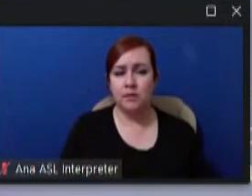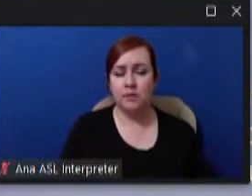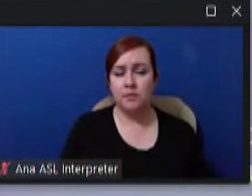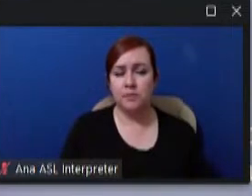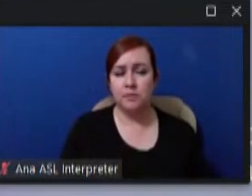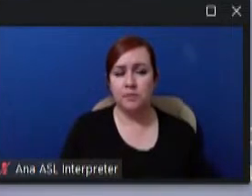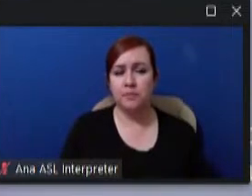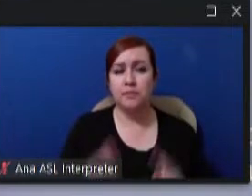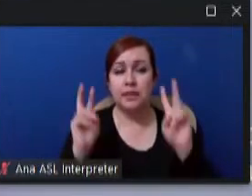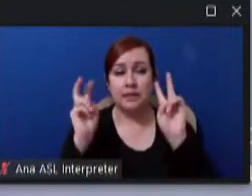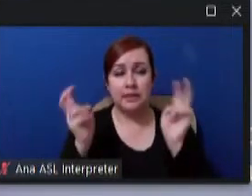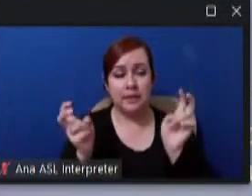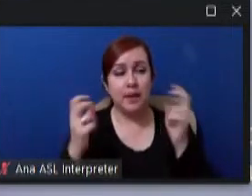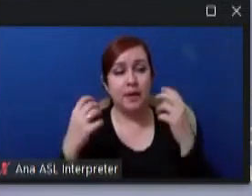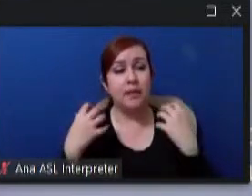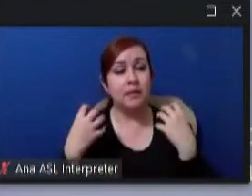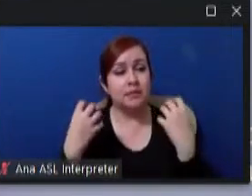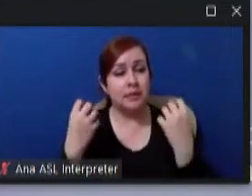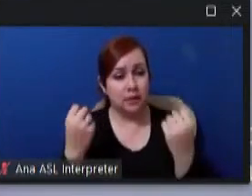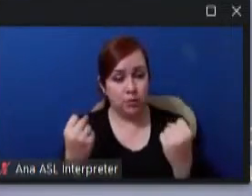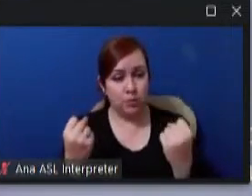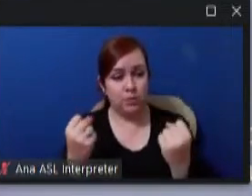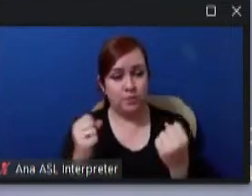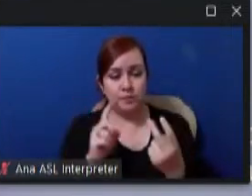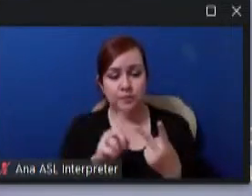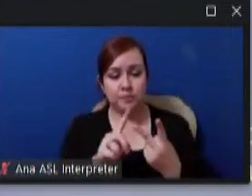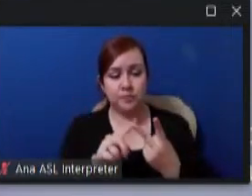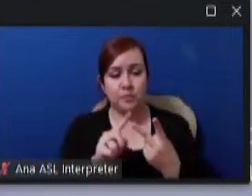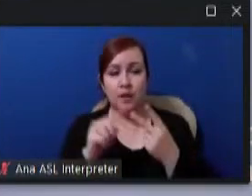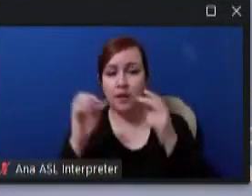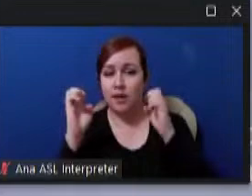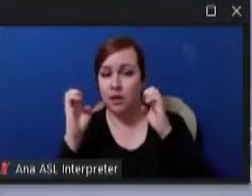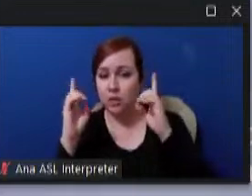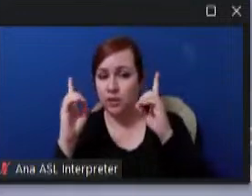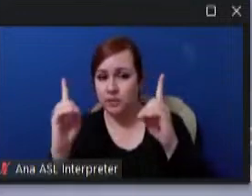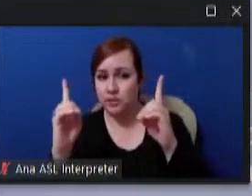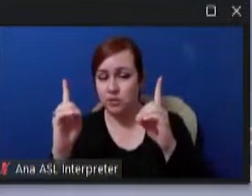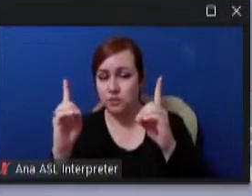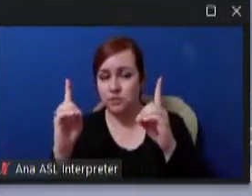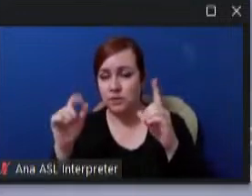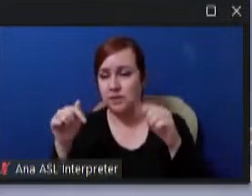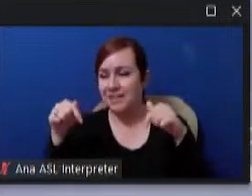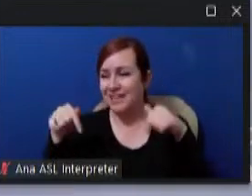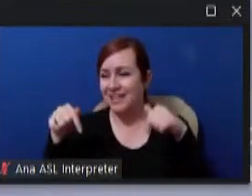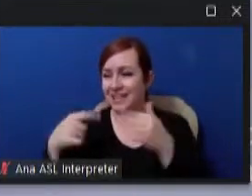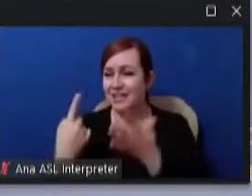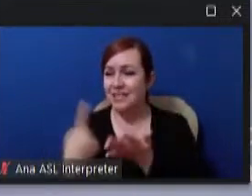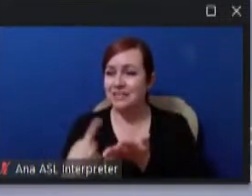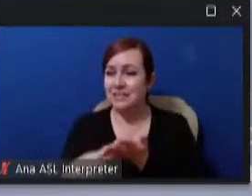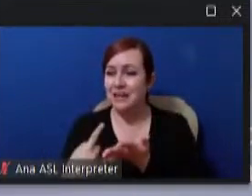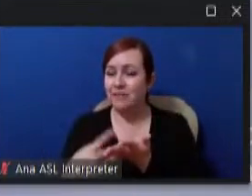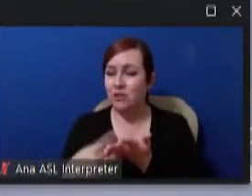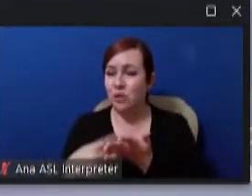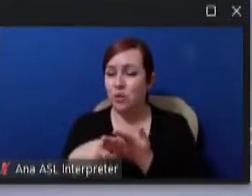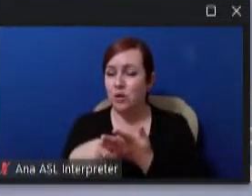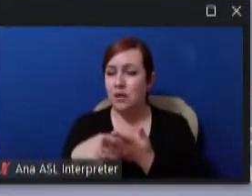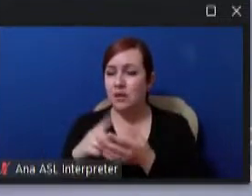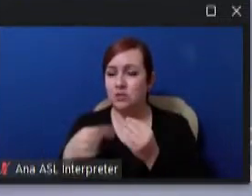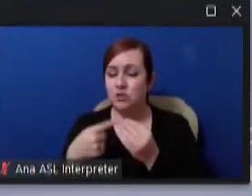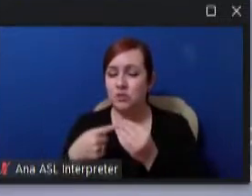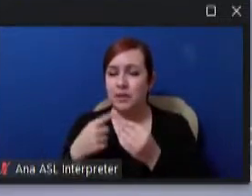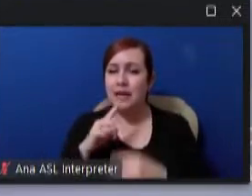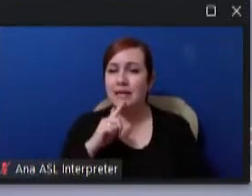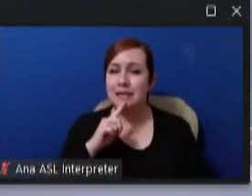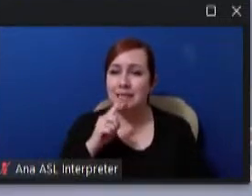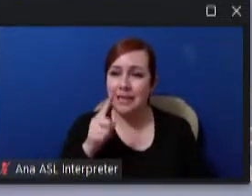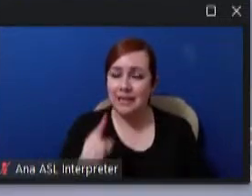and projects aimed at them. So the matter of education,